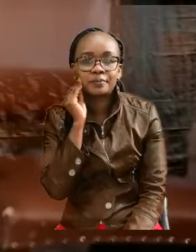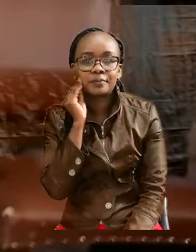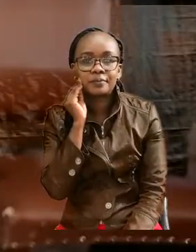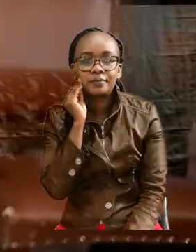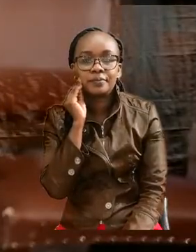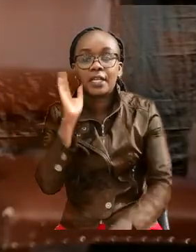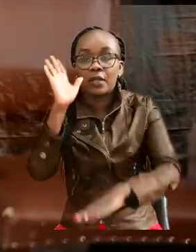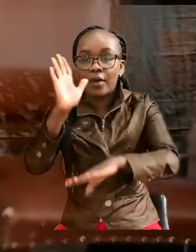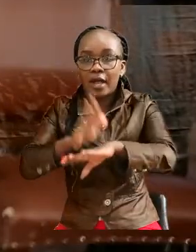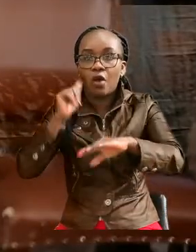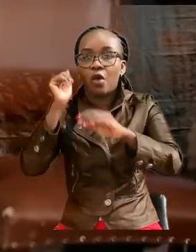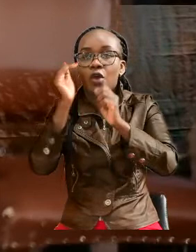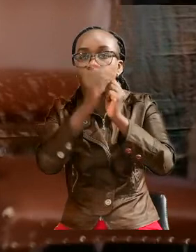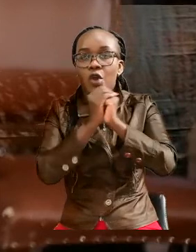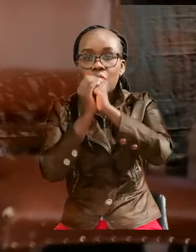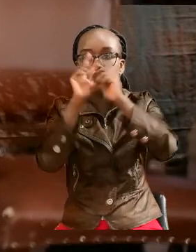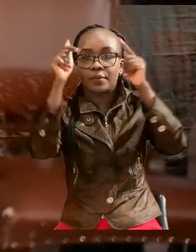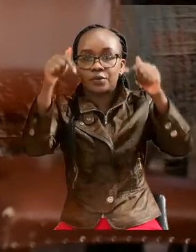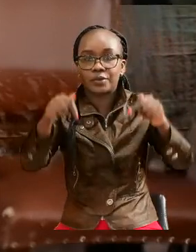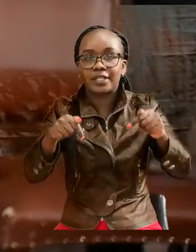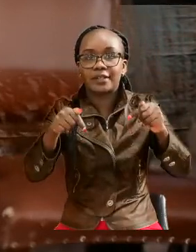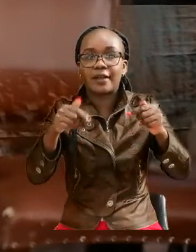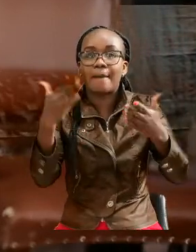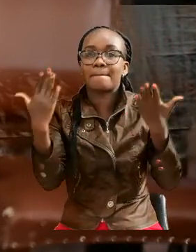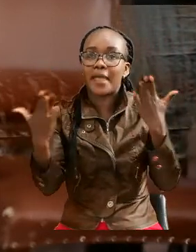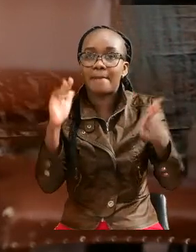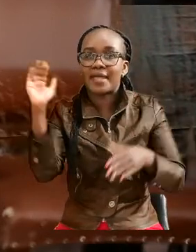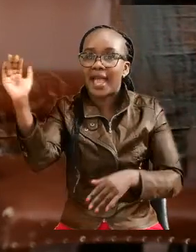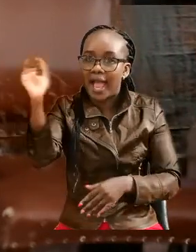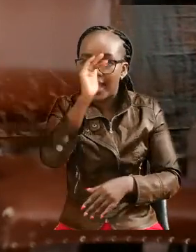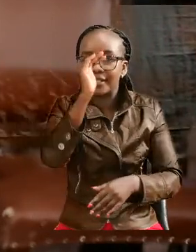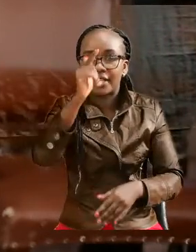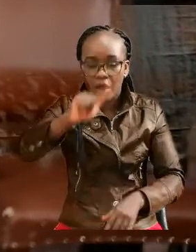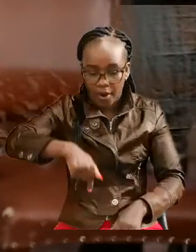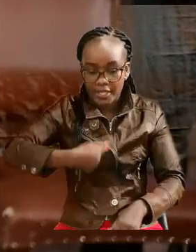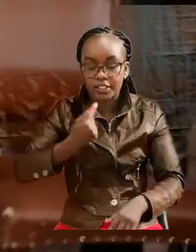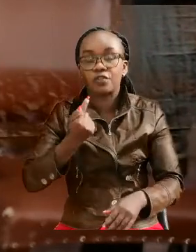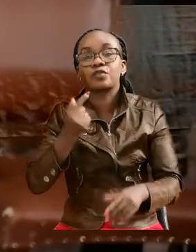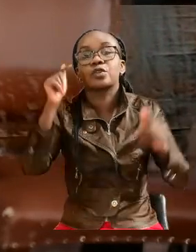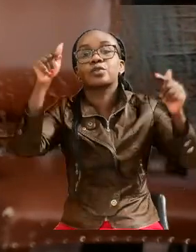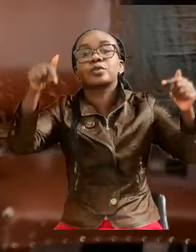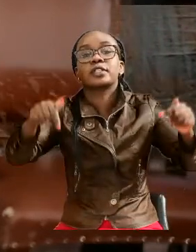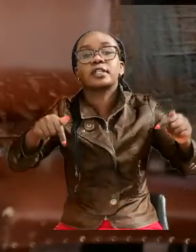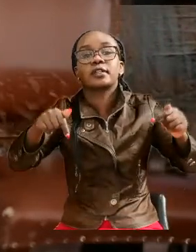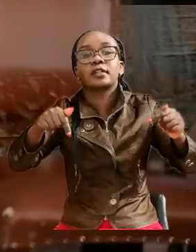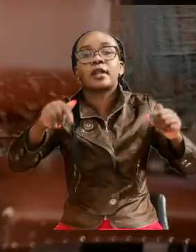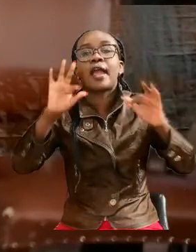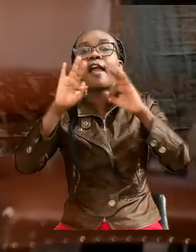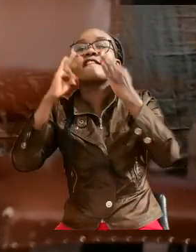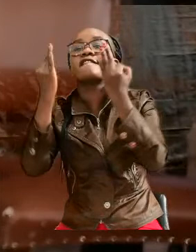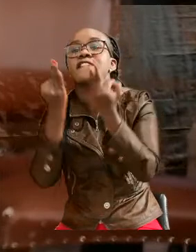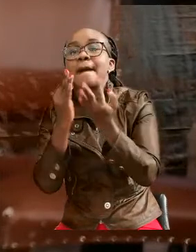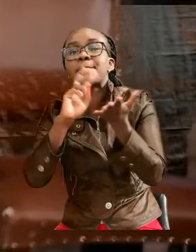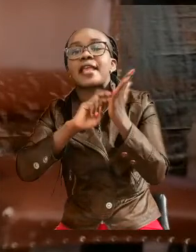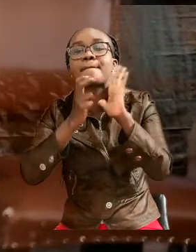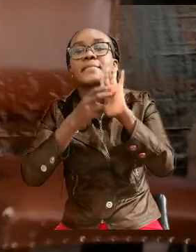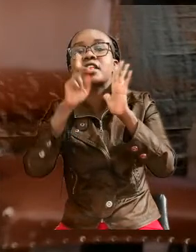our call to worship. So we may ask ourselves, what is a family?